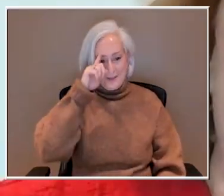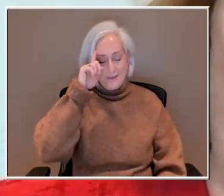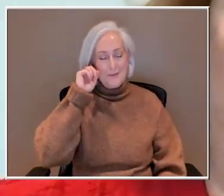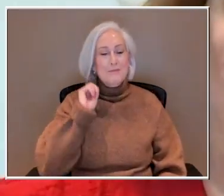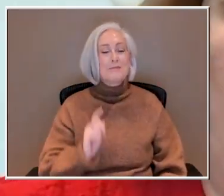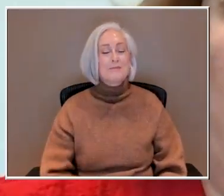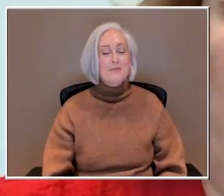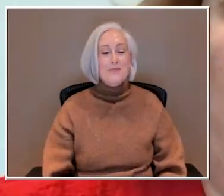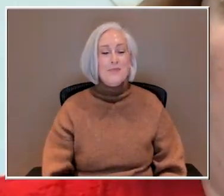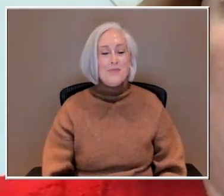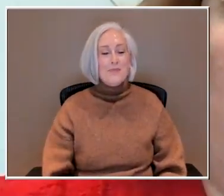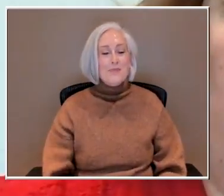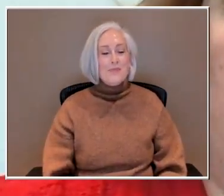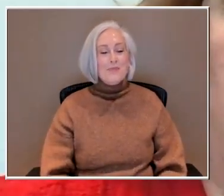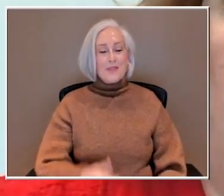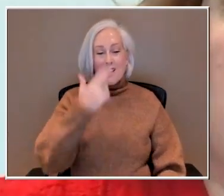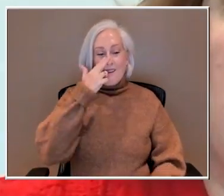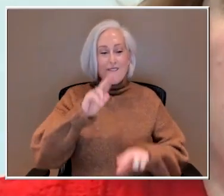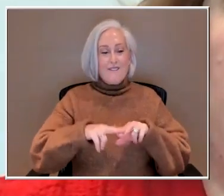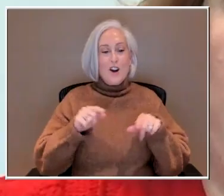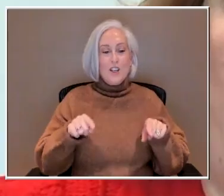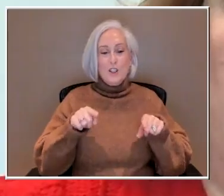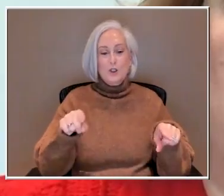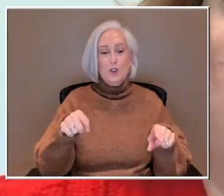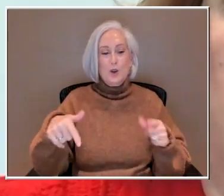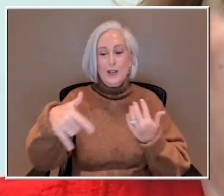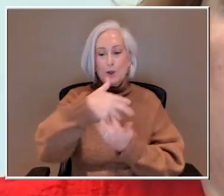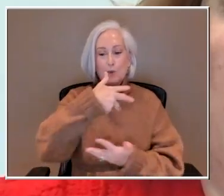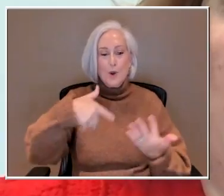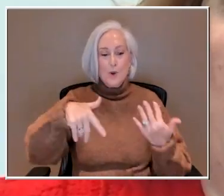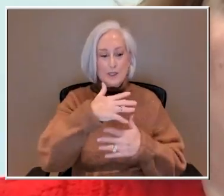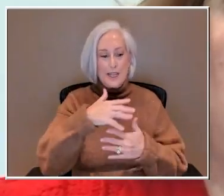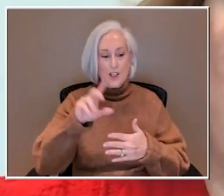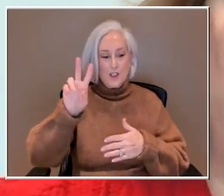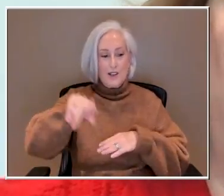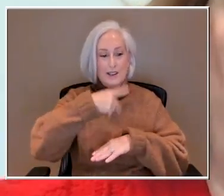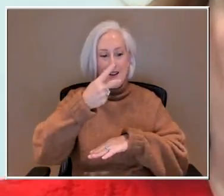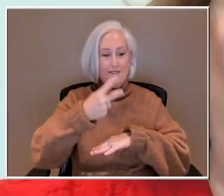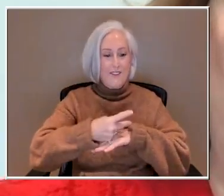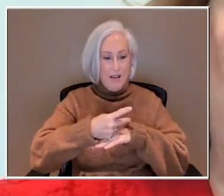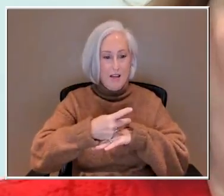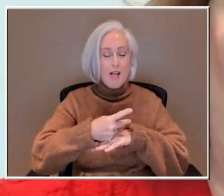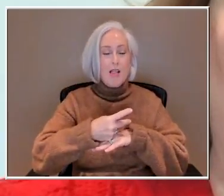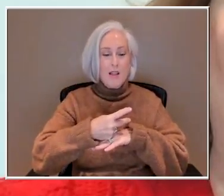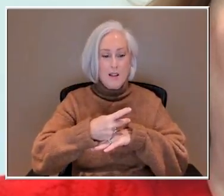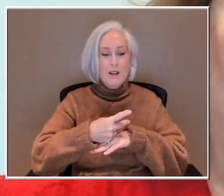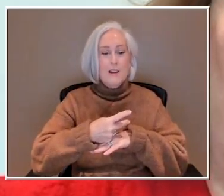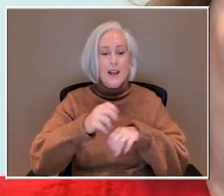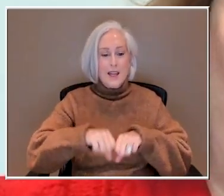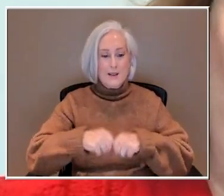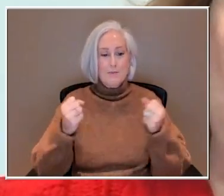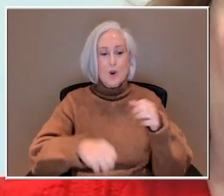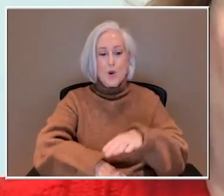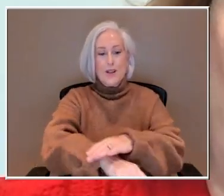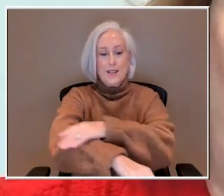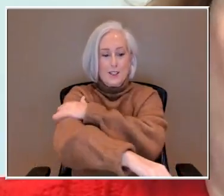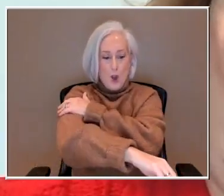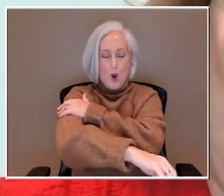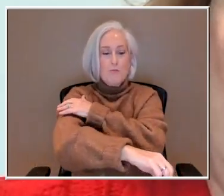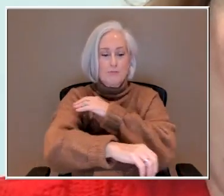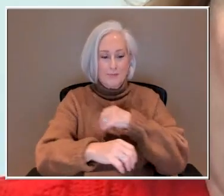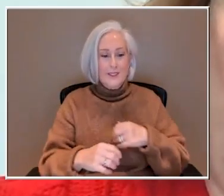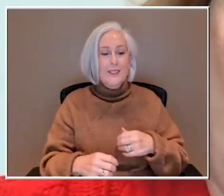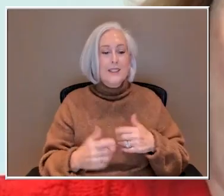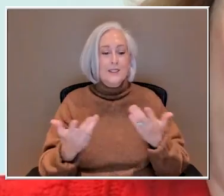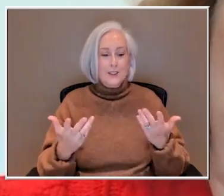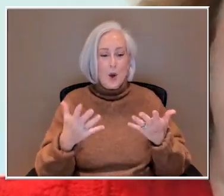The fun that we also had during his rotation plasty is he fell and tripped over his saxophone and broke his arm. So we joke that we want to